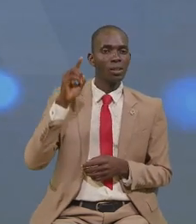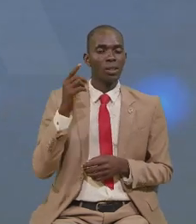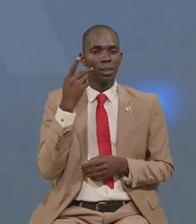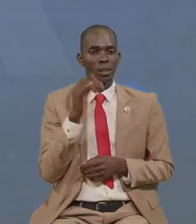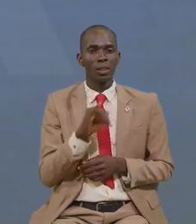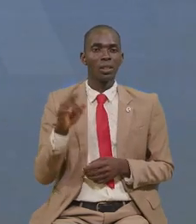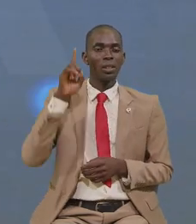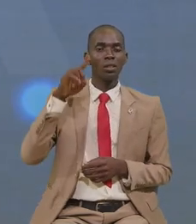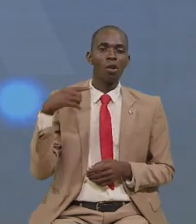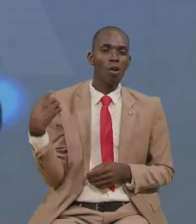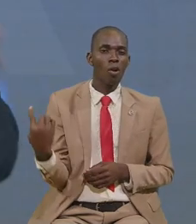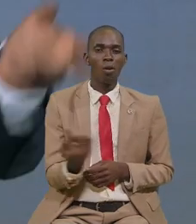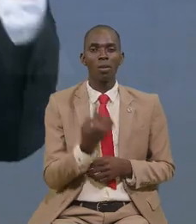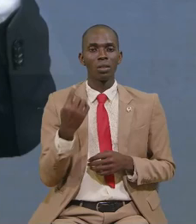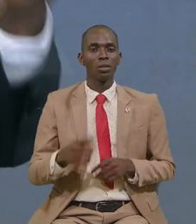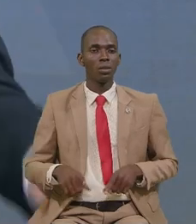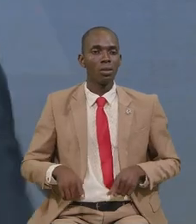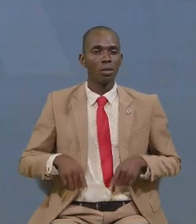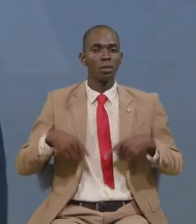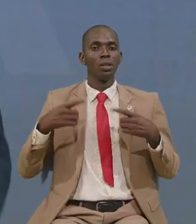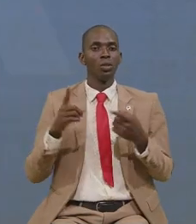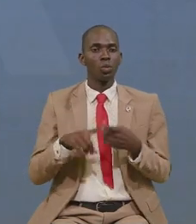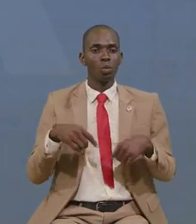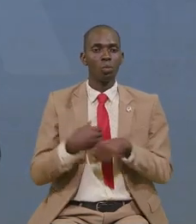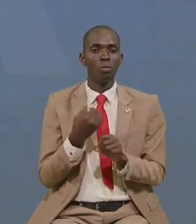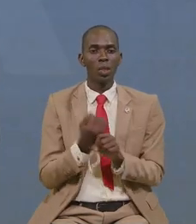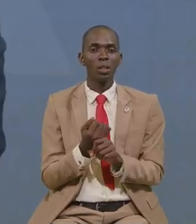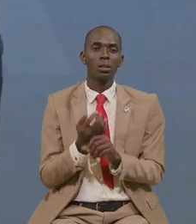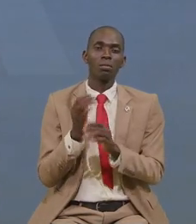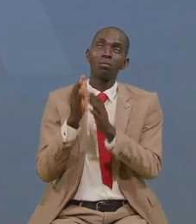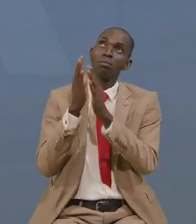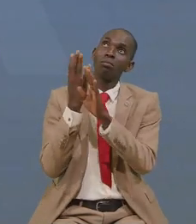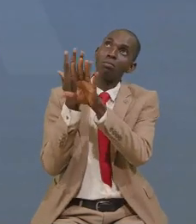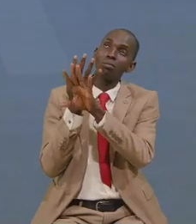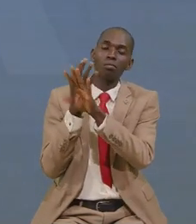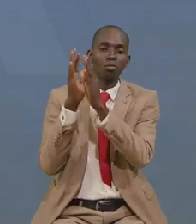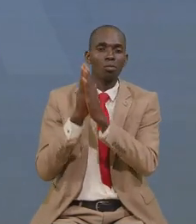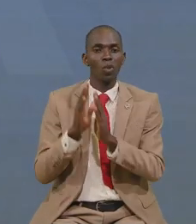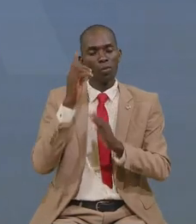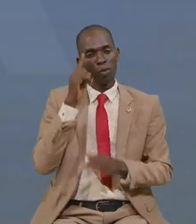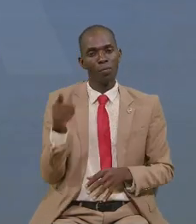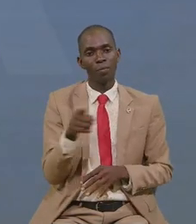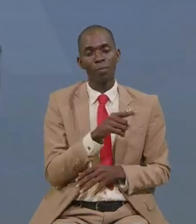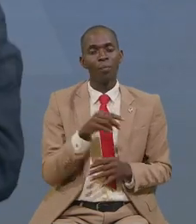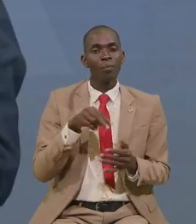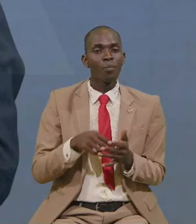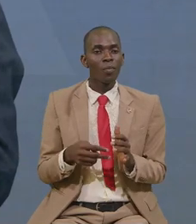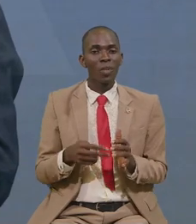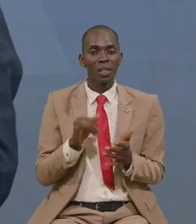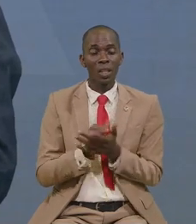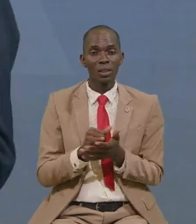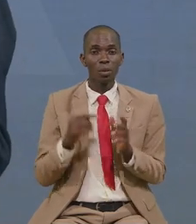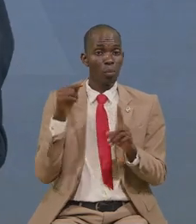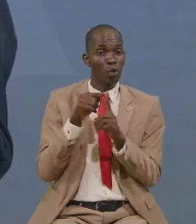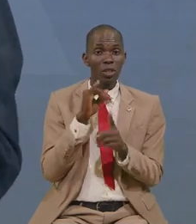ever liveth to make intercession for them. The point is, he is able to